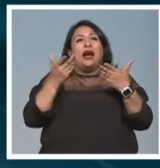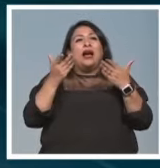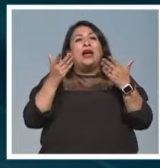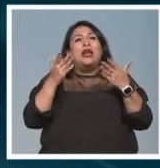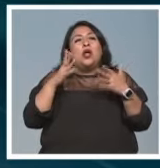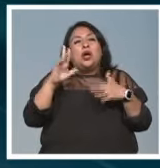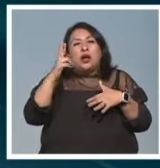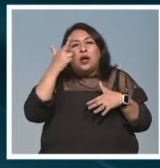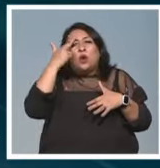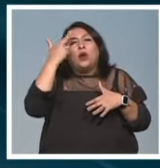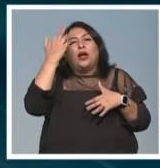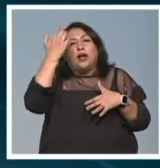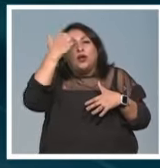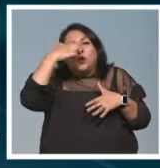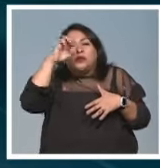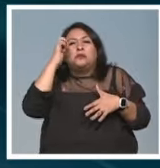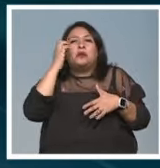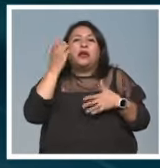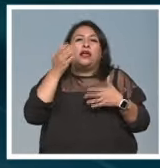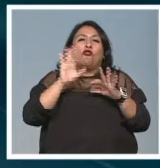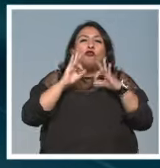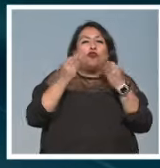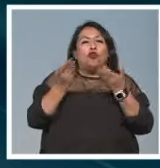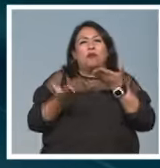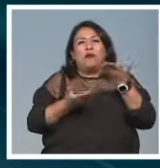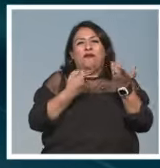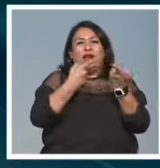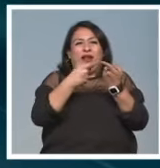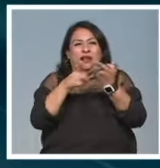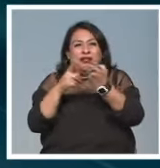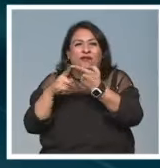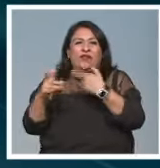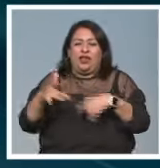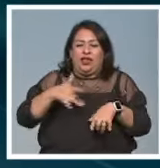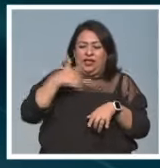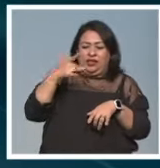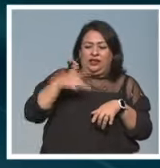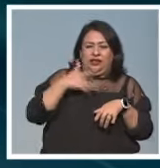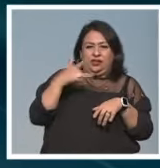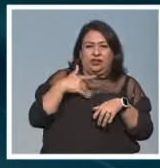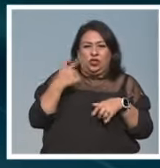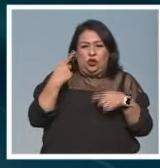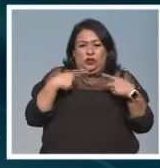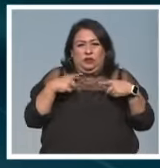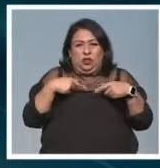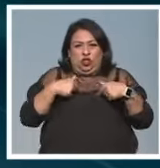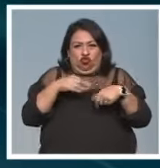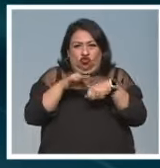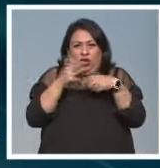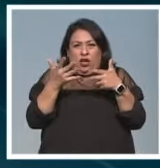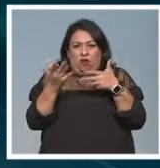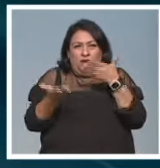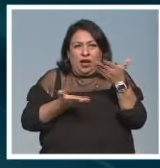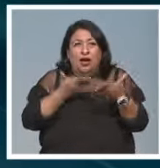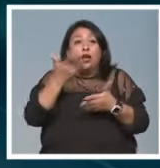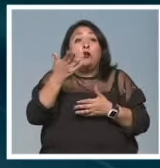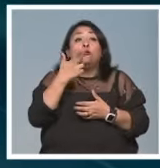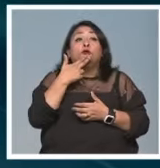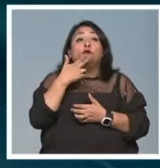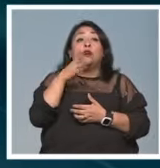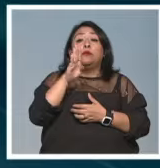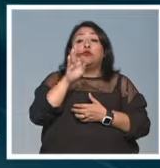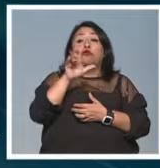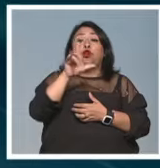And memories of experiences or sensations of a dancer. So it's on the Bolero of